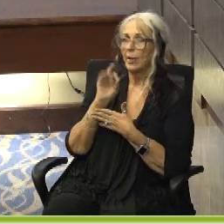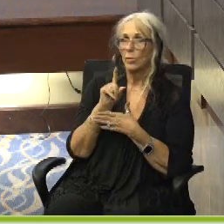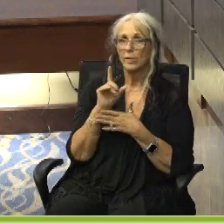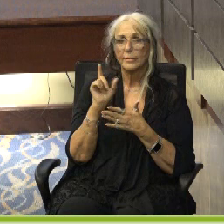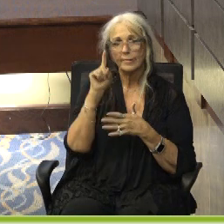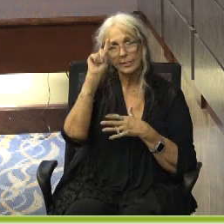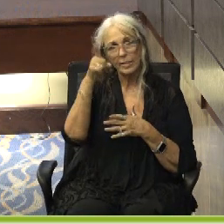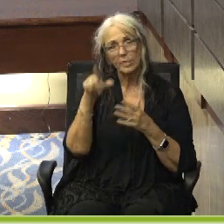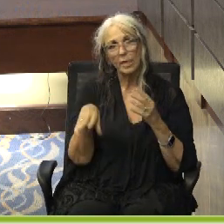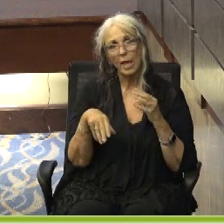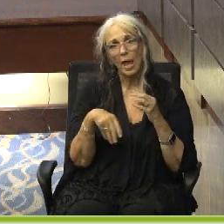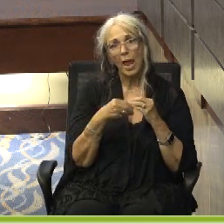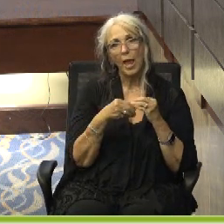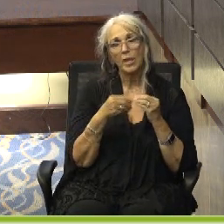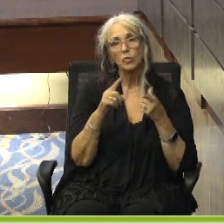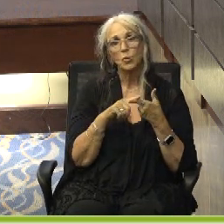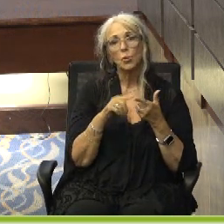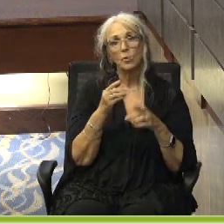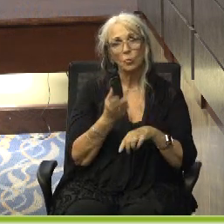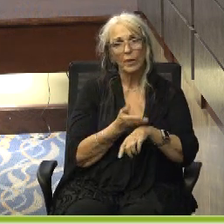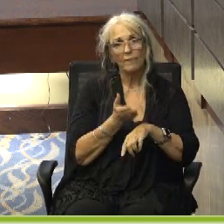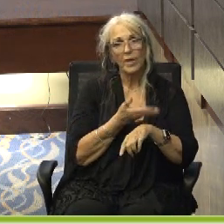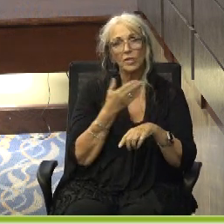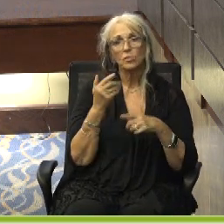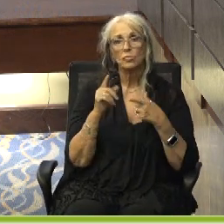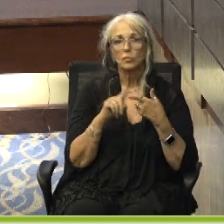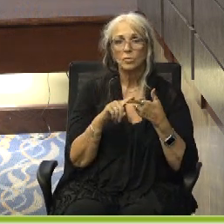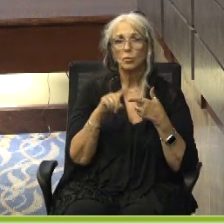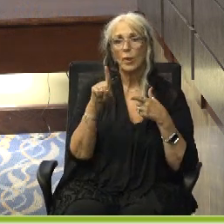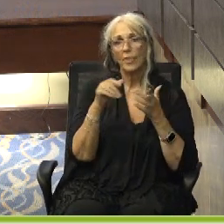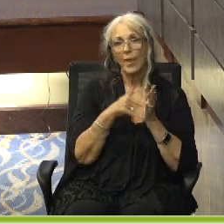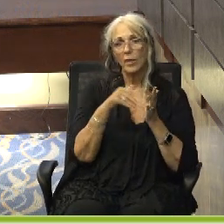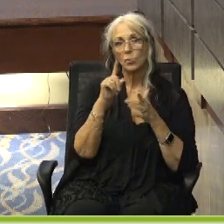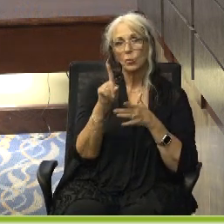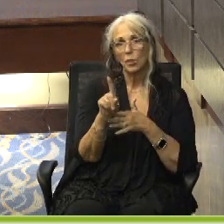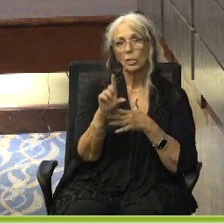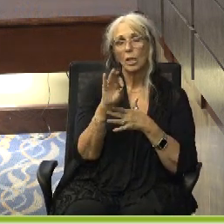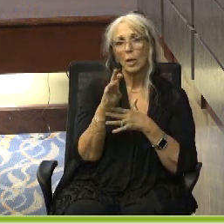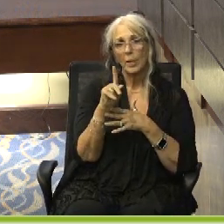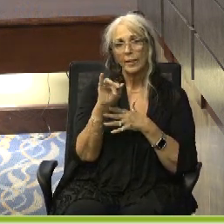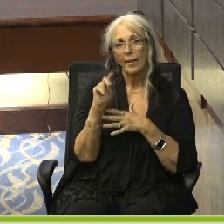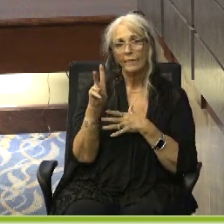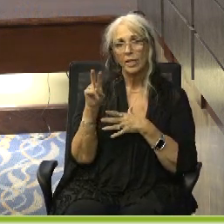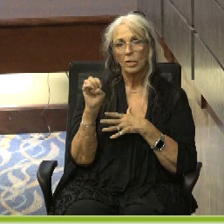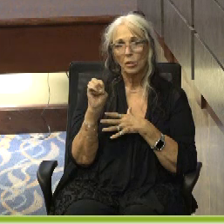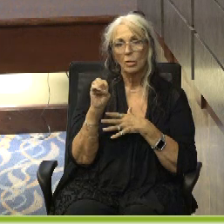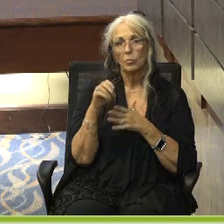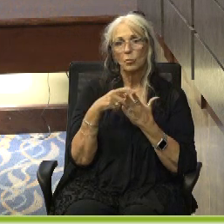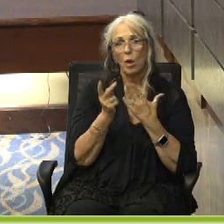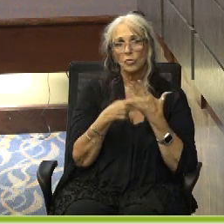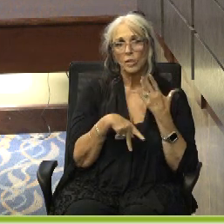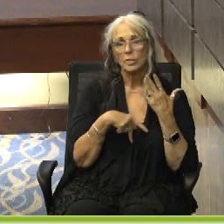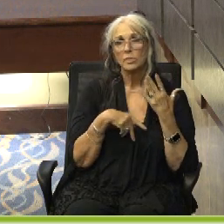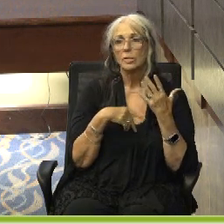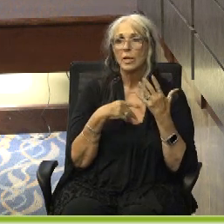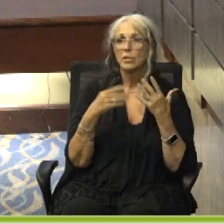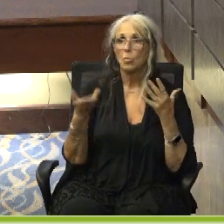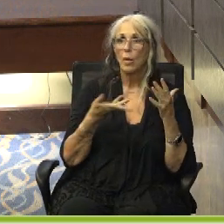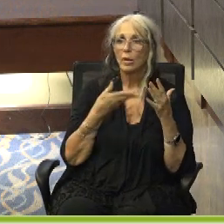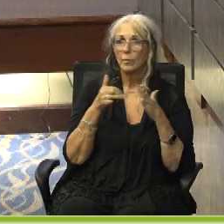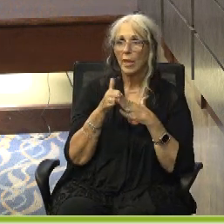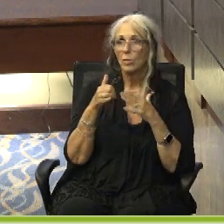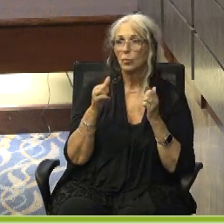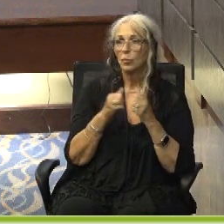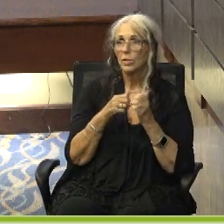$157,983.91 to assist with the renovations associated with the 1001 Columbus Avenue project. These funds will go to the public improvements associated with